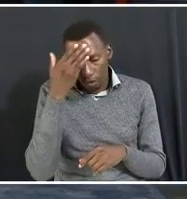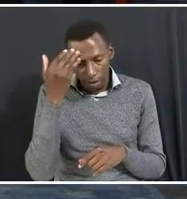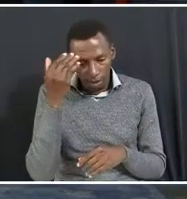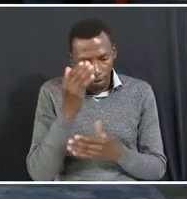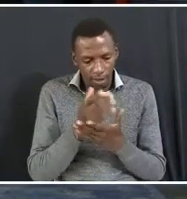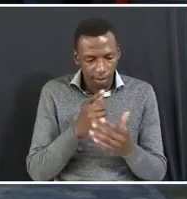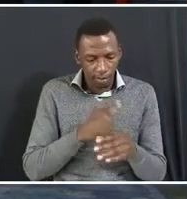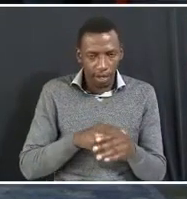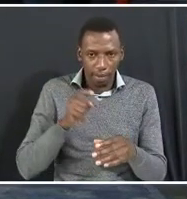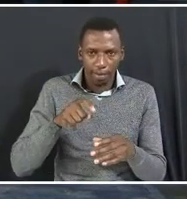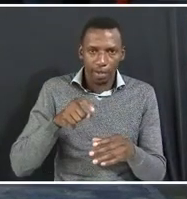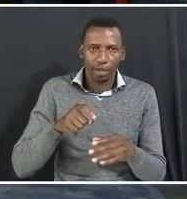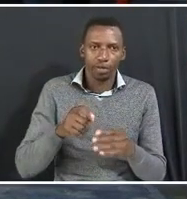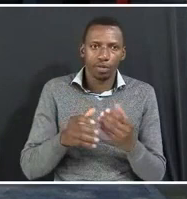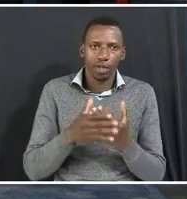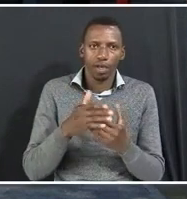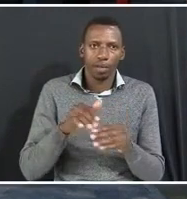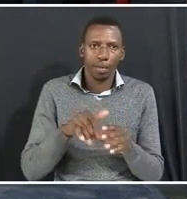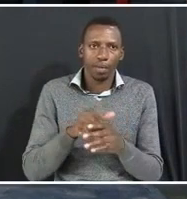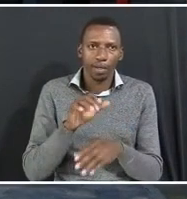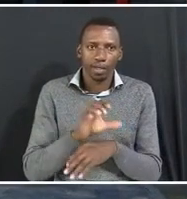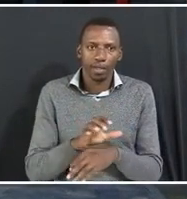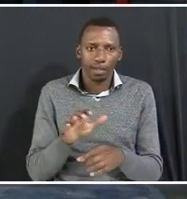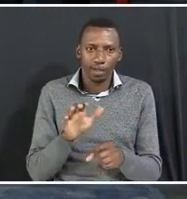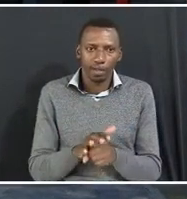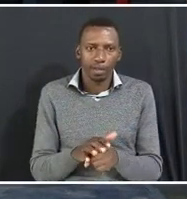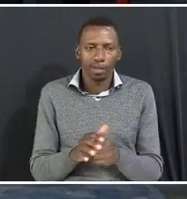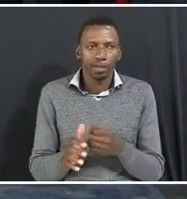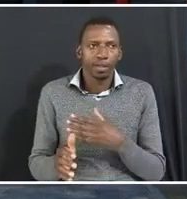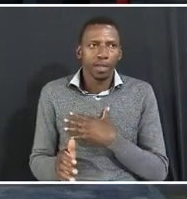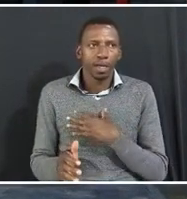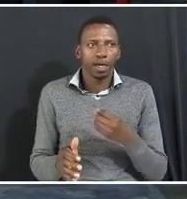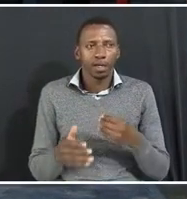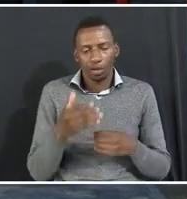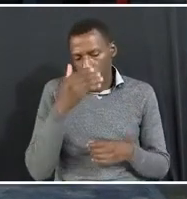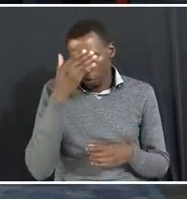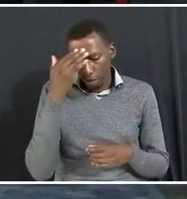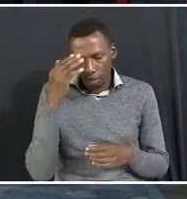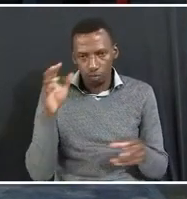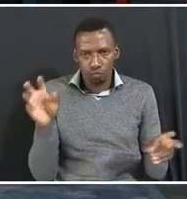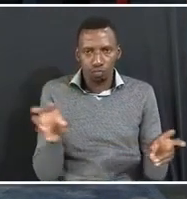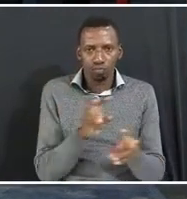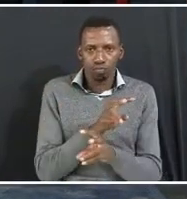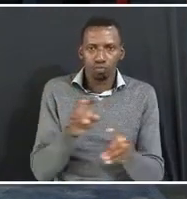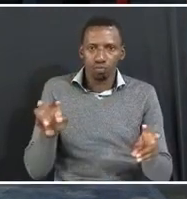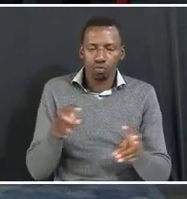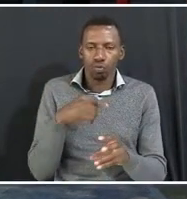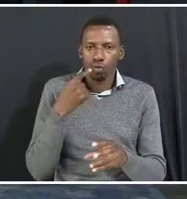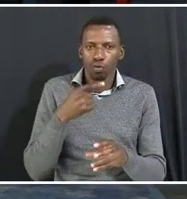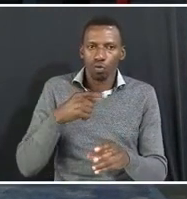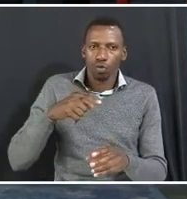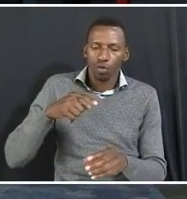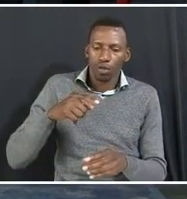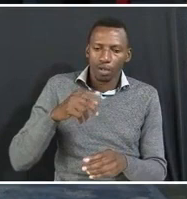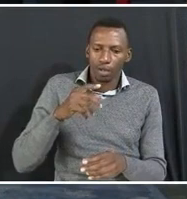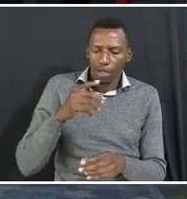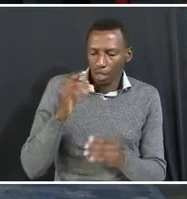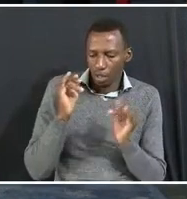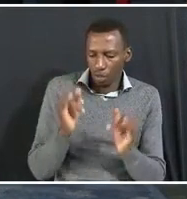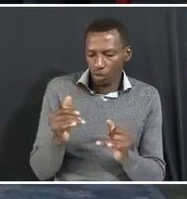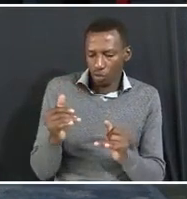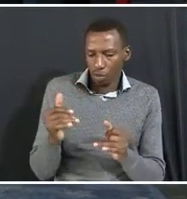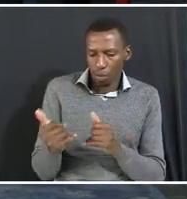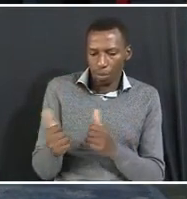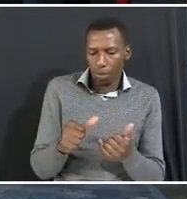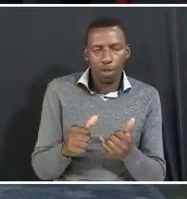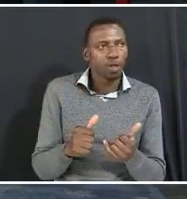need to take care of the church members so much and forget to look around for those who have been newly baptized through